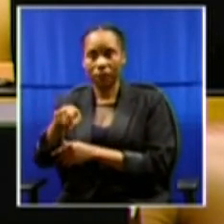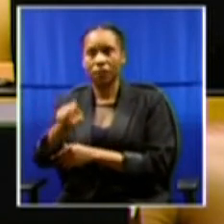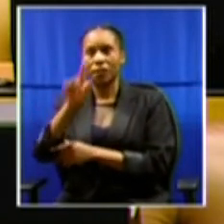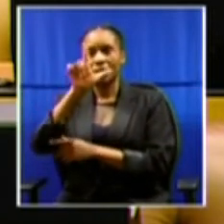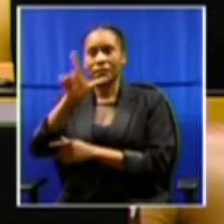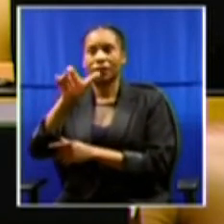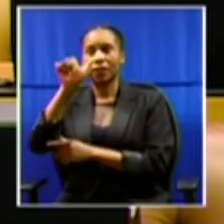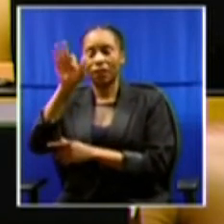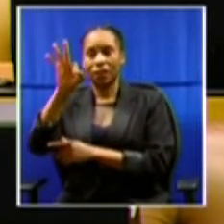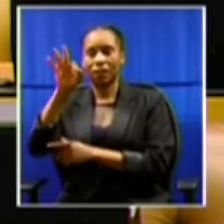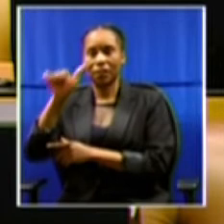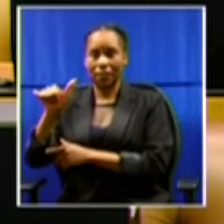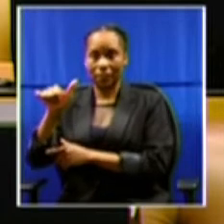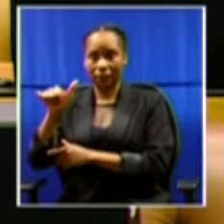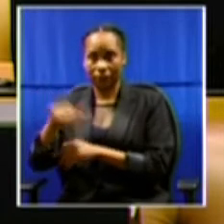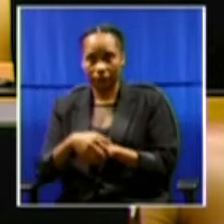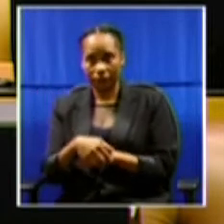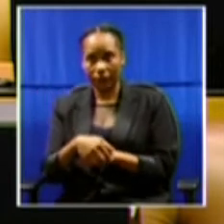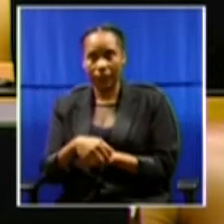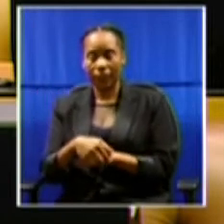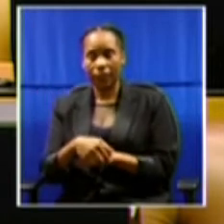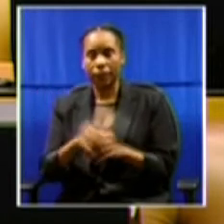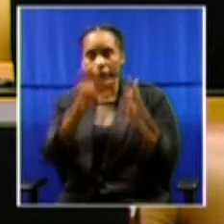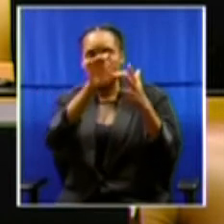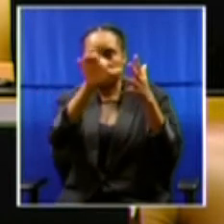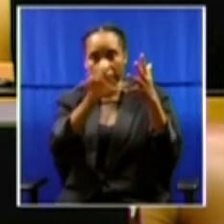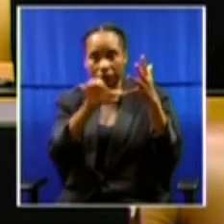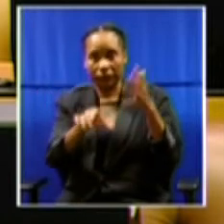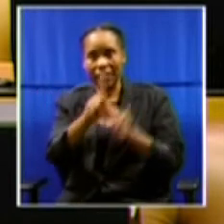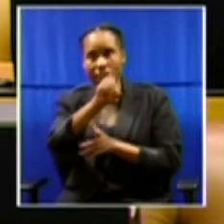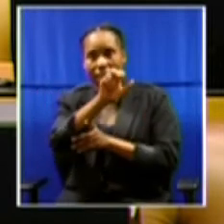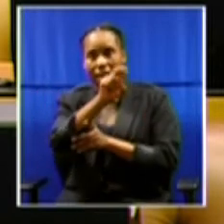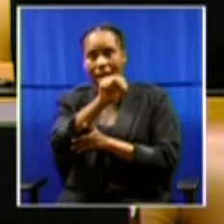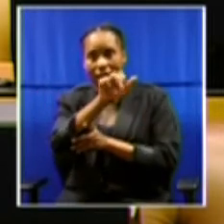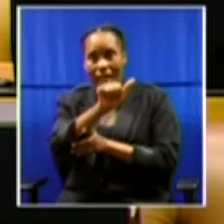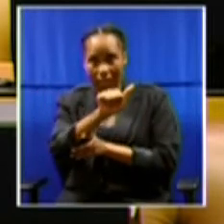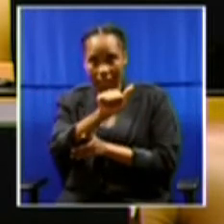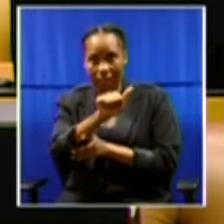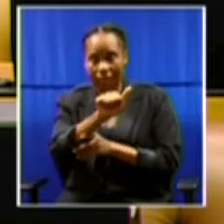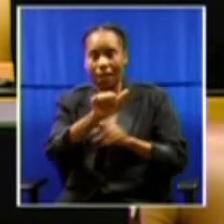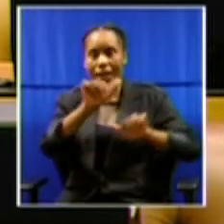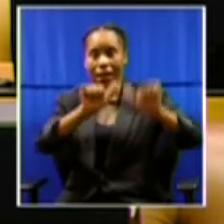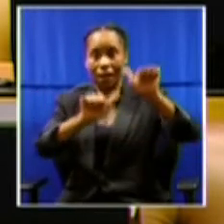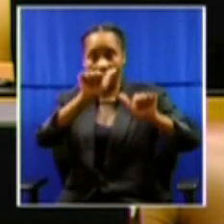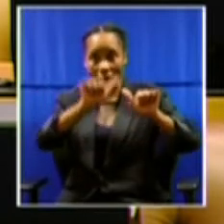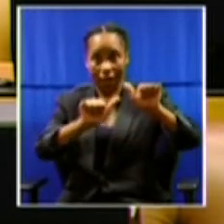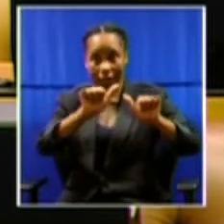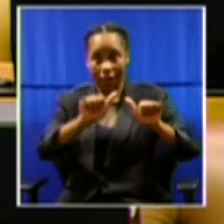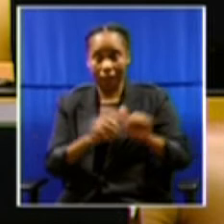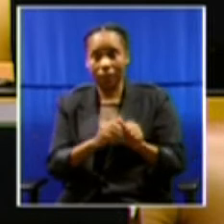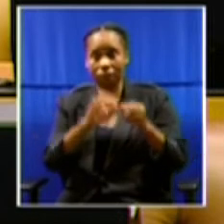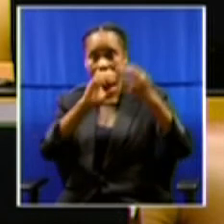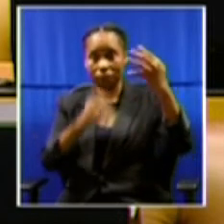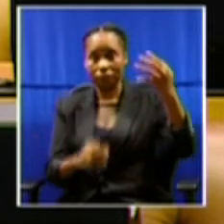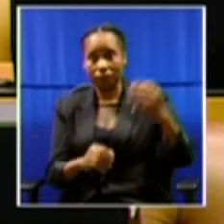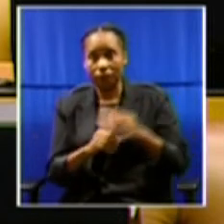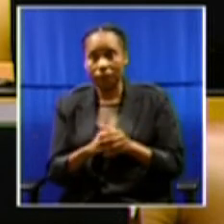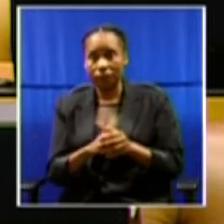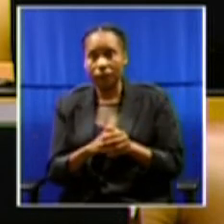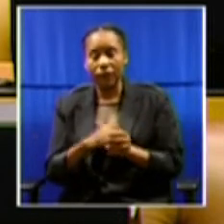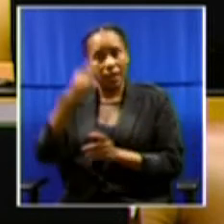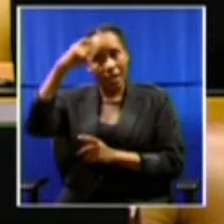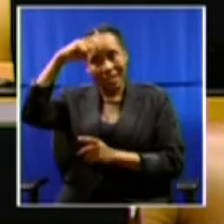117,736. The categories of DNA analysis with the highest backlog are as follows. ROI intelligence